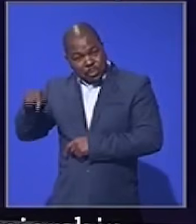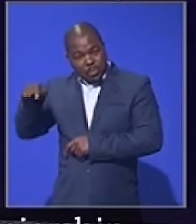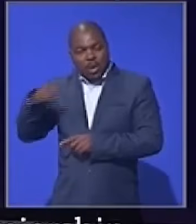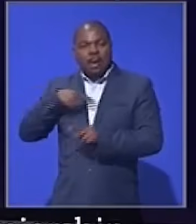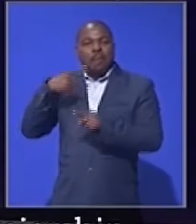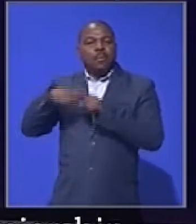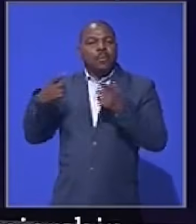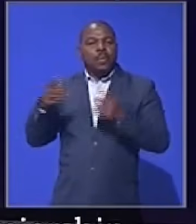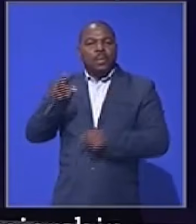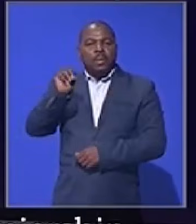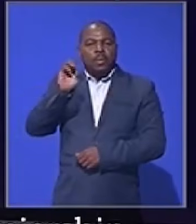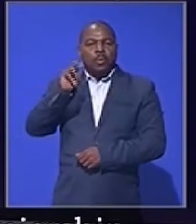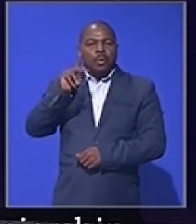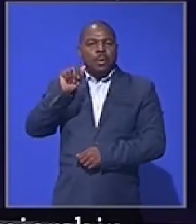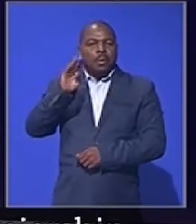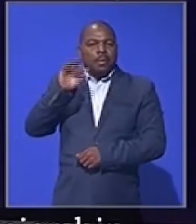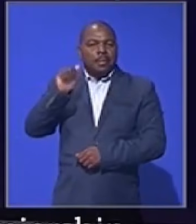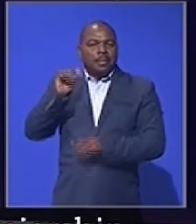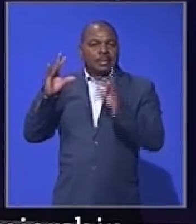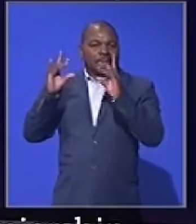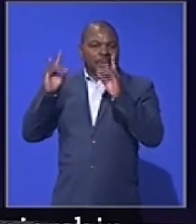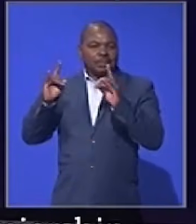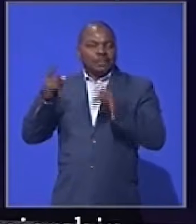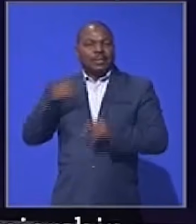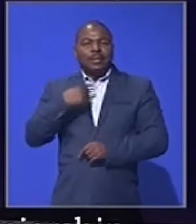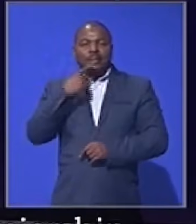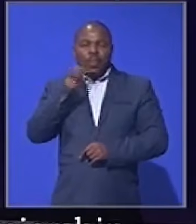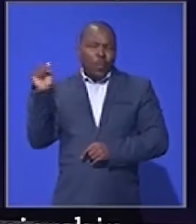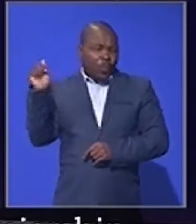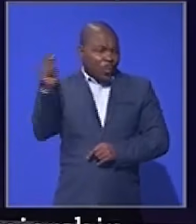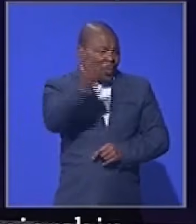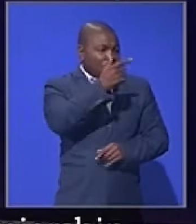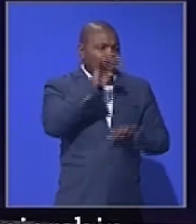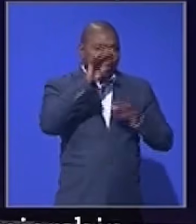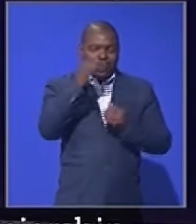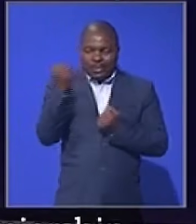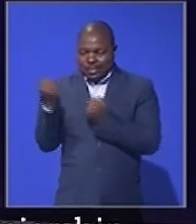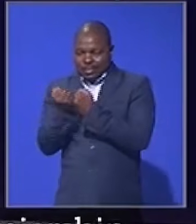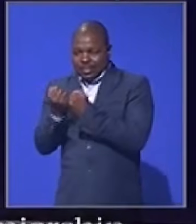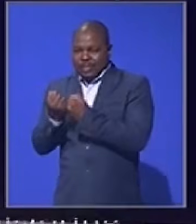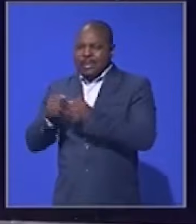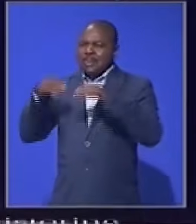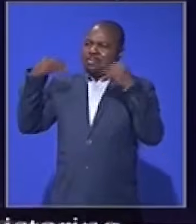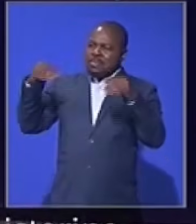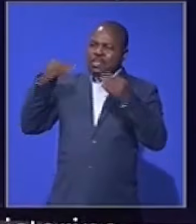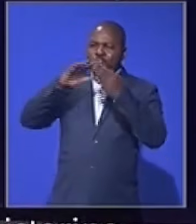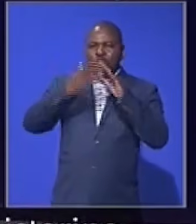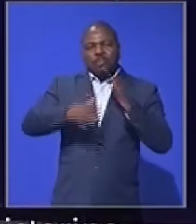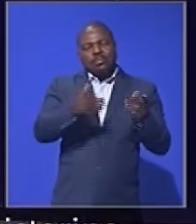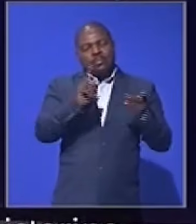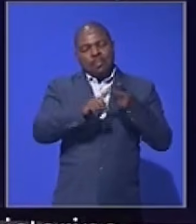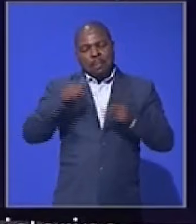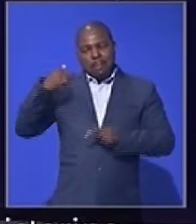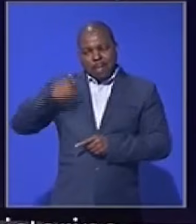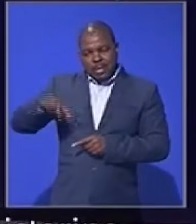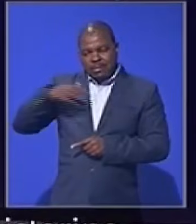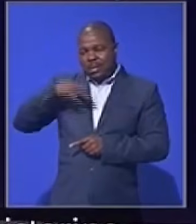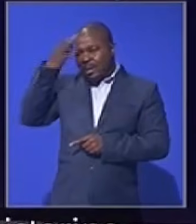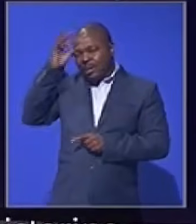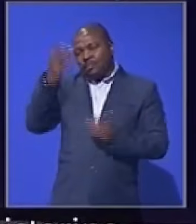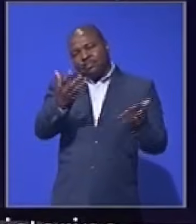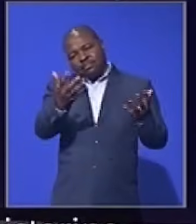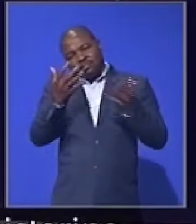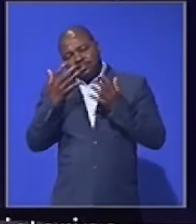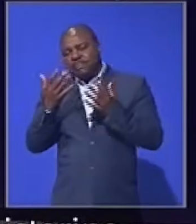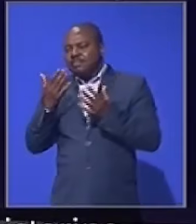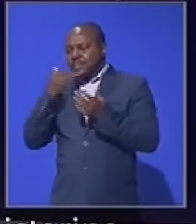Peter Mokaba Stadium so re batho ka moka a re thekgeng ka moka le the business community e batle mmogo le masepala le government e batle